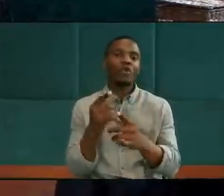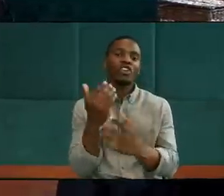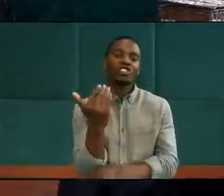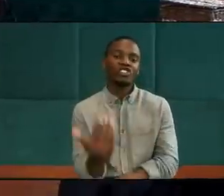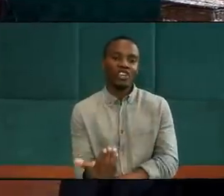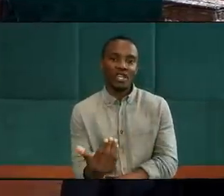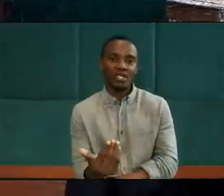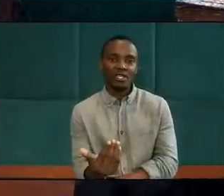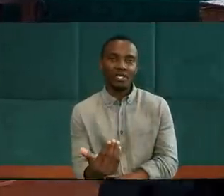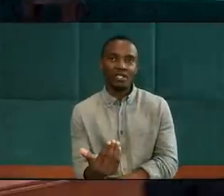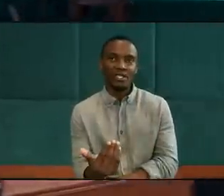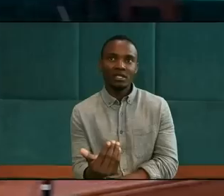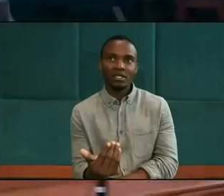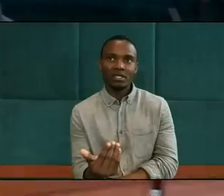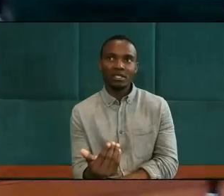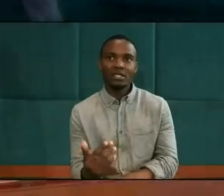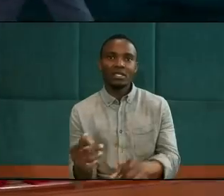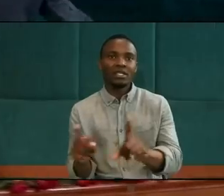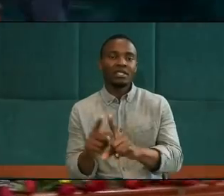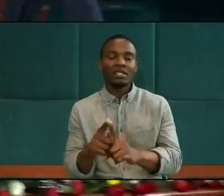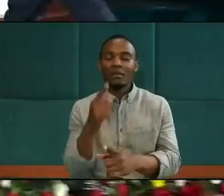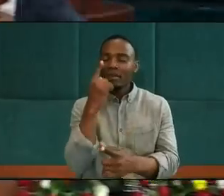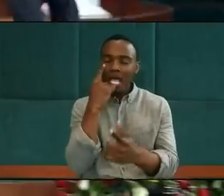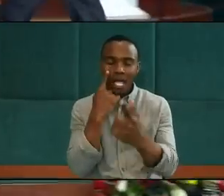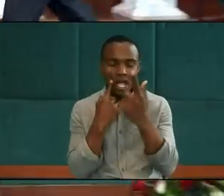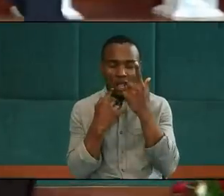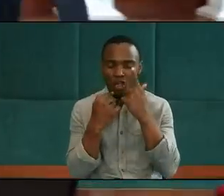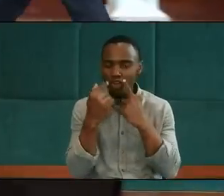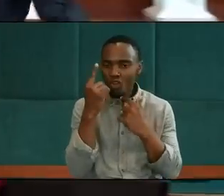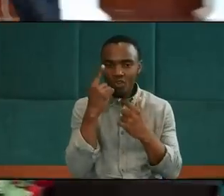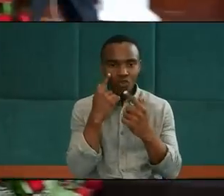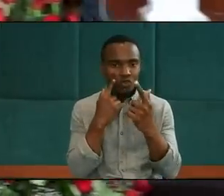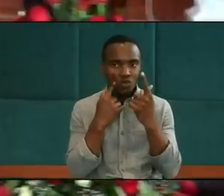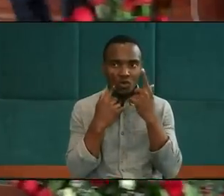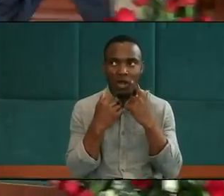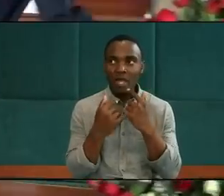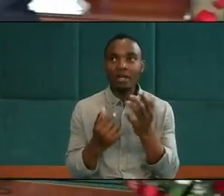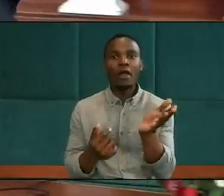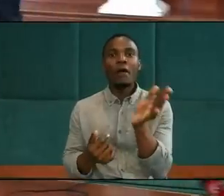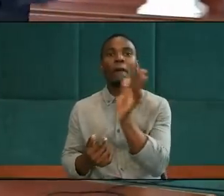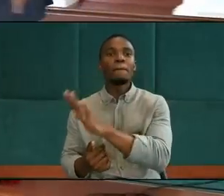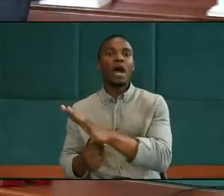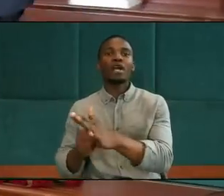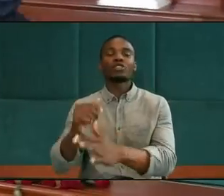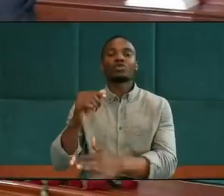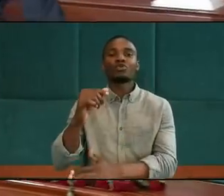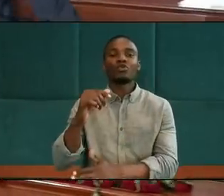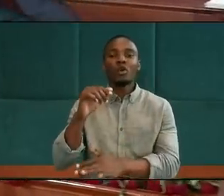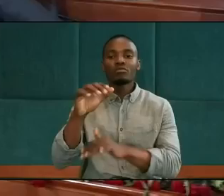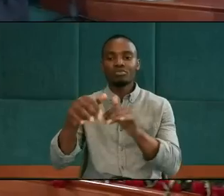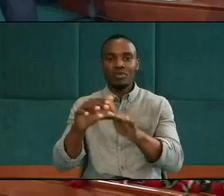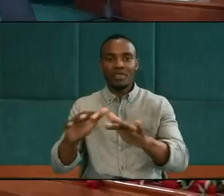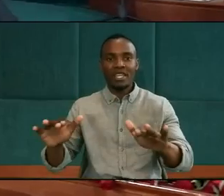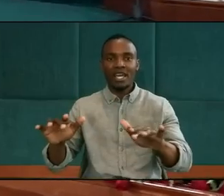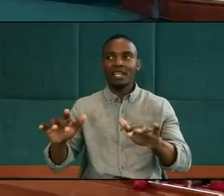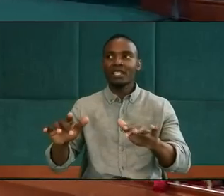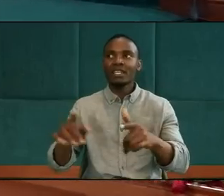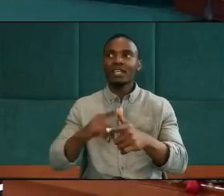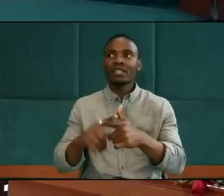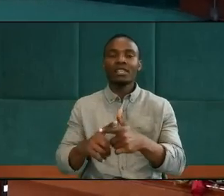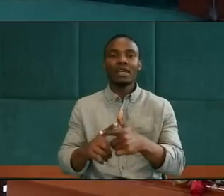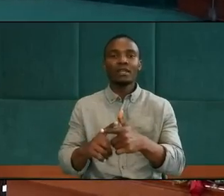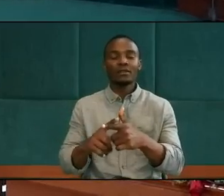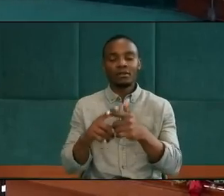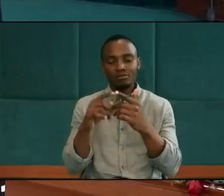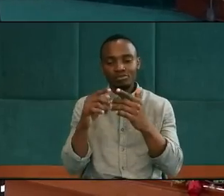Blinded by his tears, he staggered all the way back to the Garden of Gethsemane and threw himself down in the wet dew and